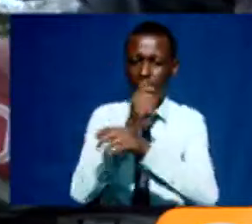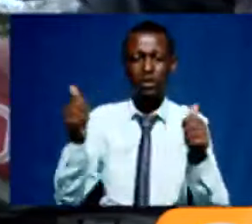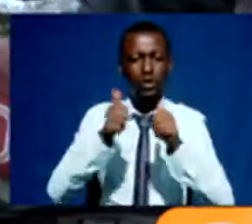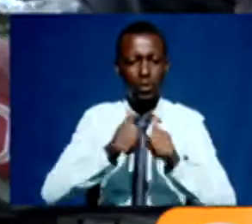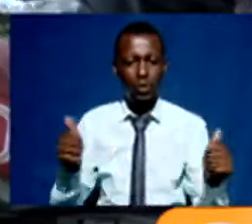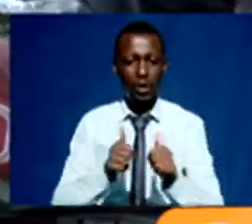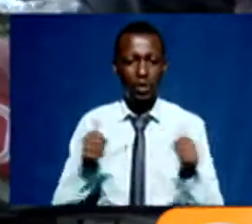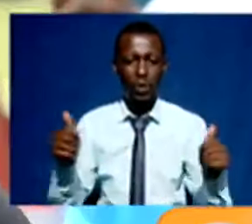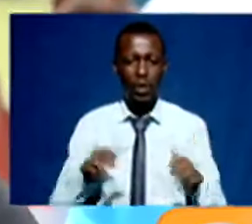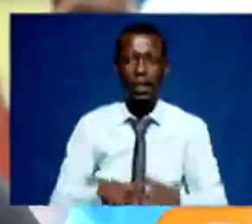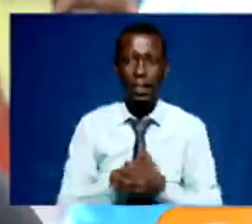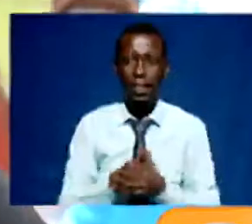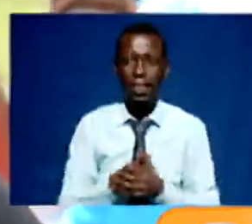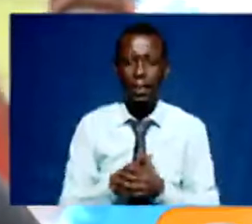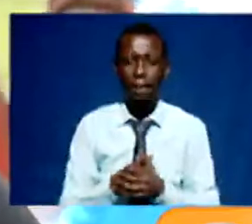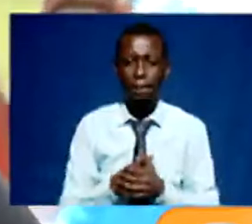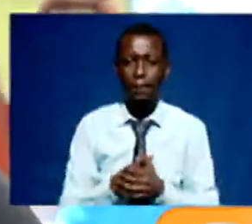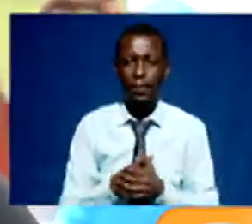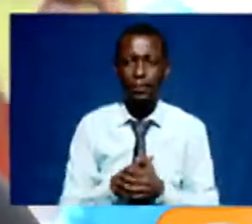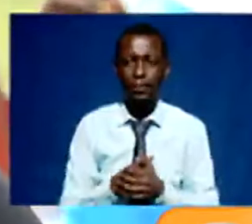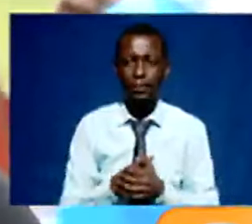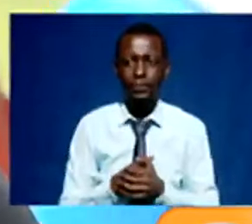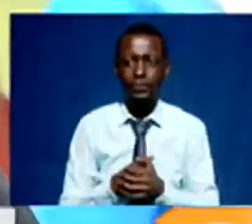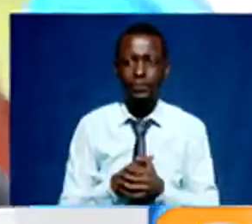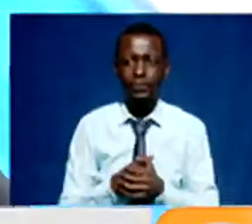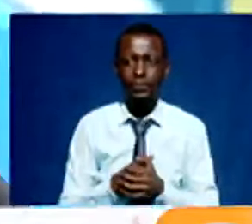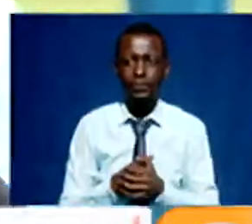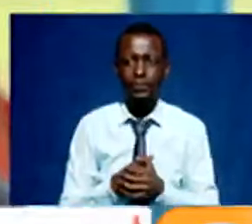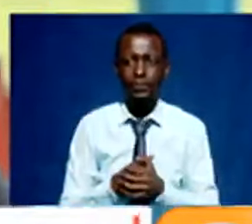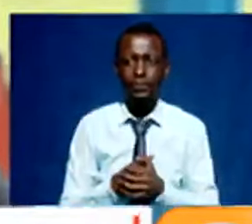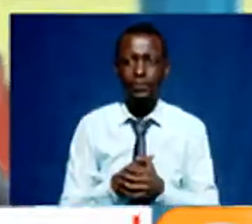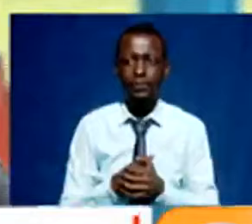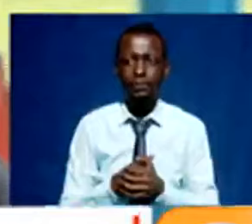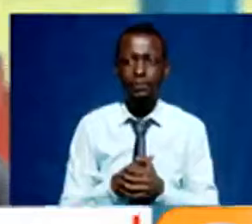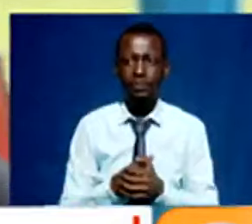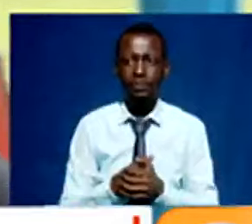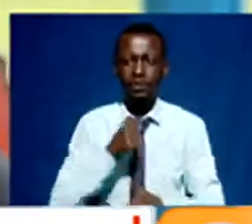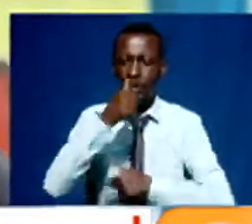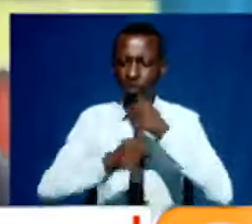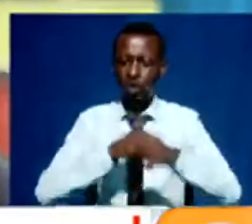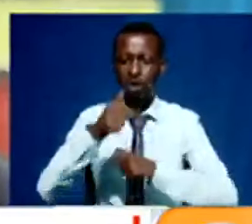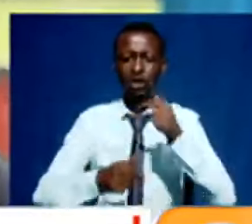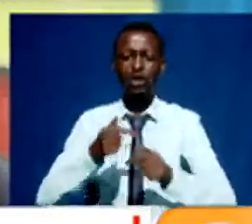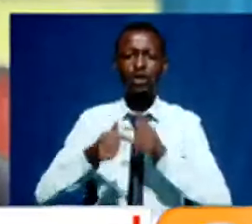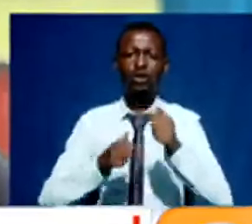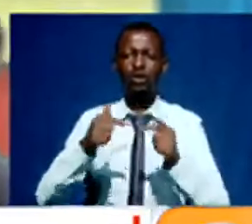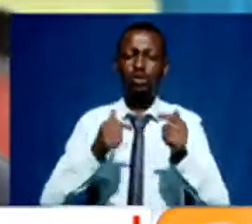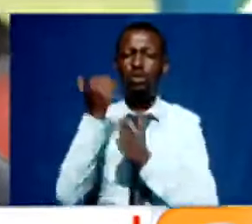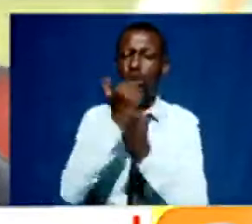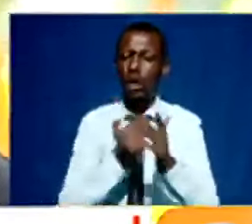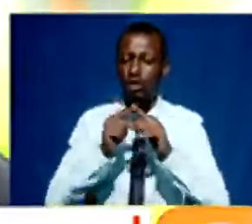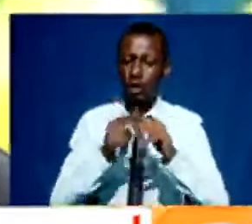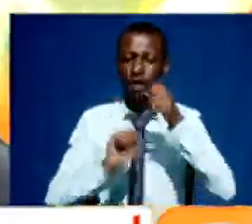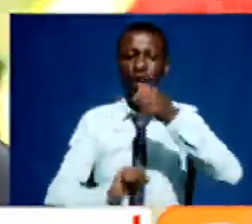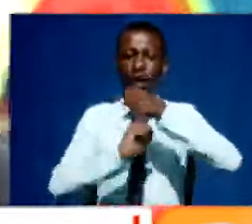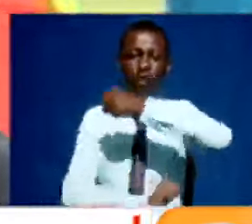sector. Tulikuwa tumefanya tamasha ambalo ni muendelezo wa matamasha tunayoita tujenge msingi, na lengo la kufanya tamasha